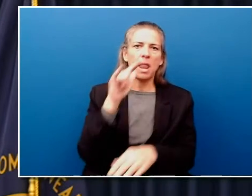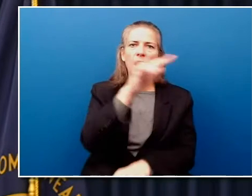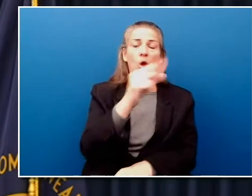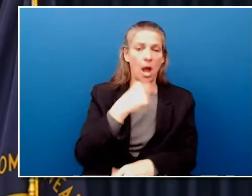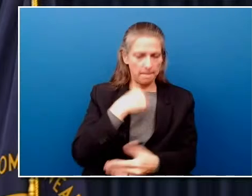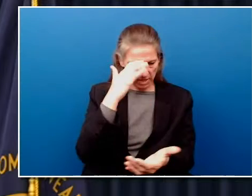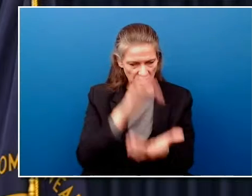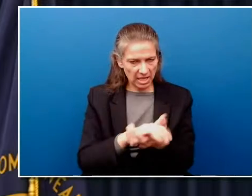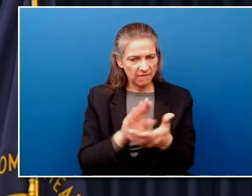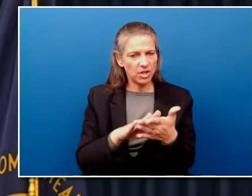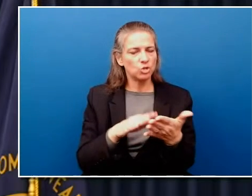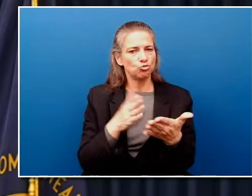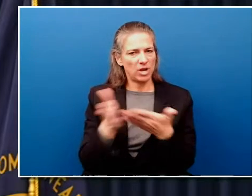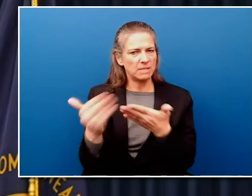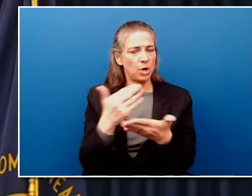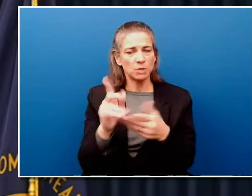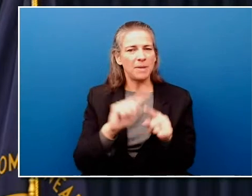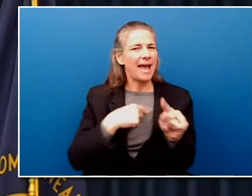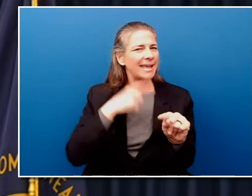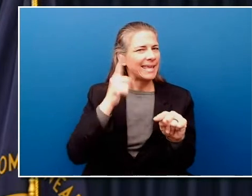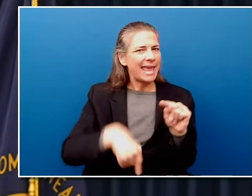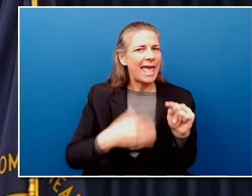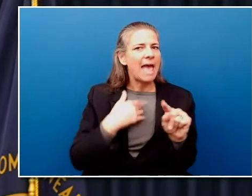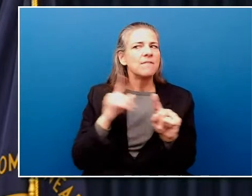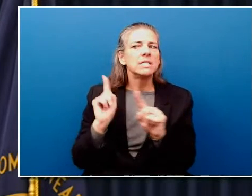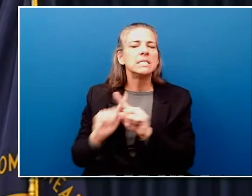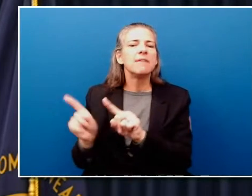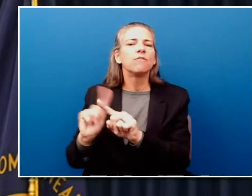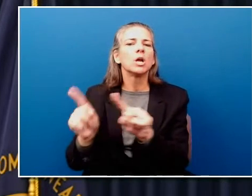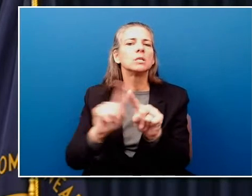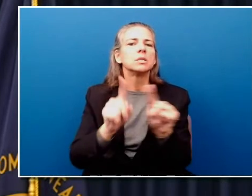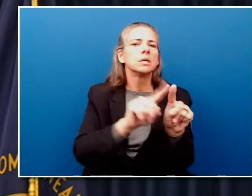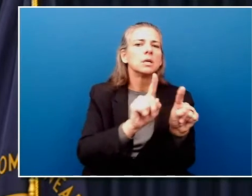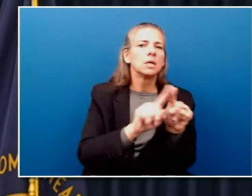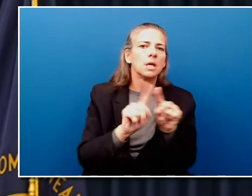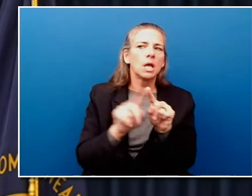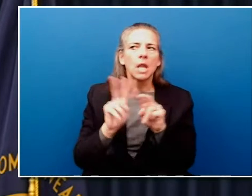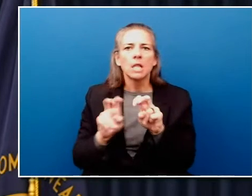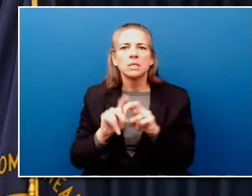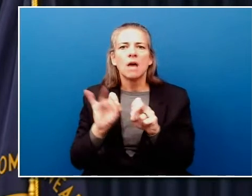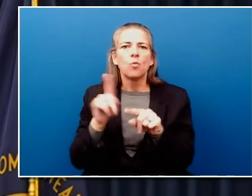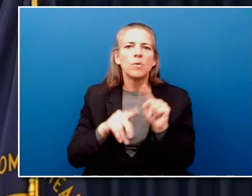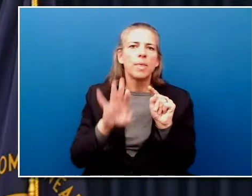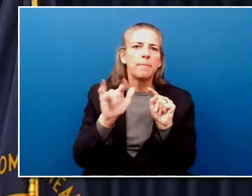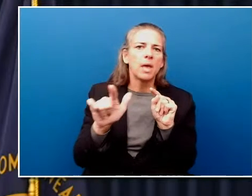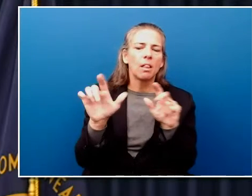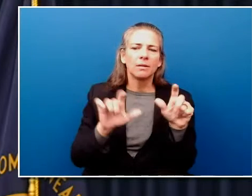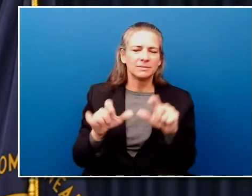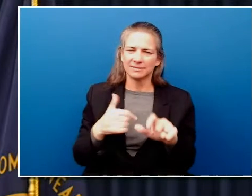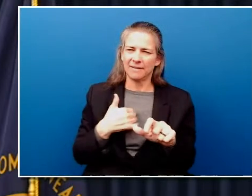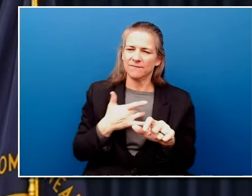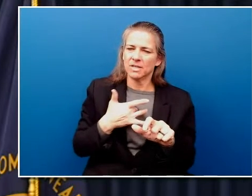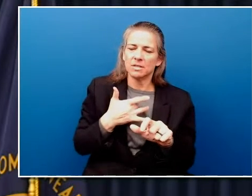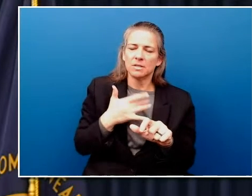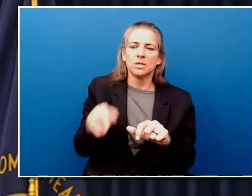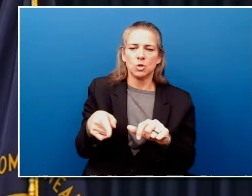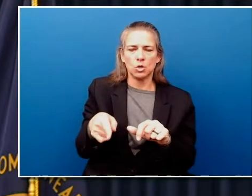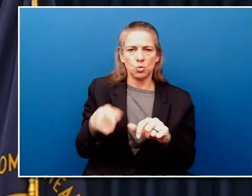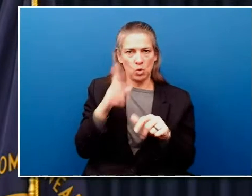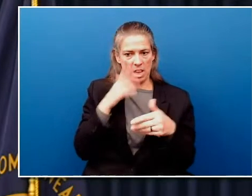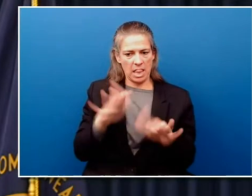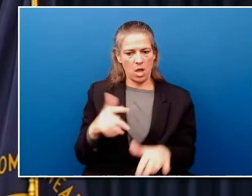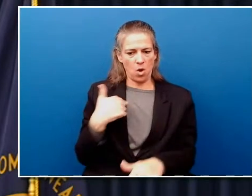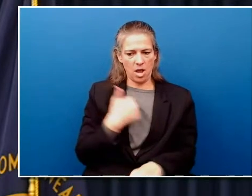have is a different analysis of parts of this bill that I believe will allow us as the